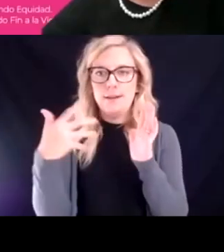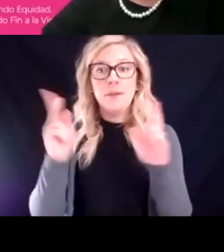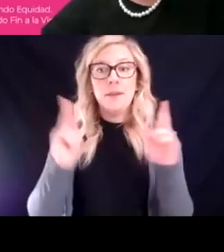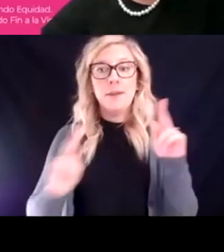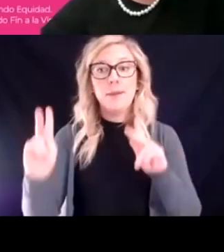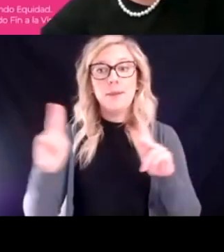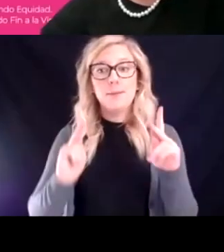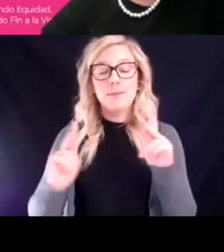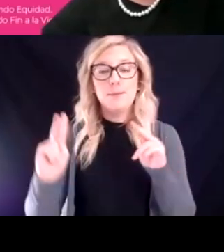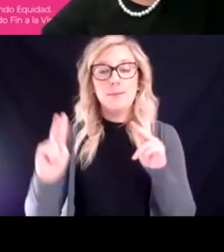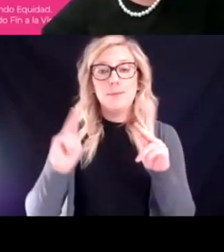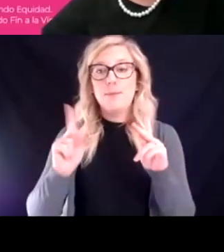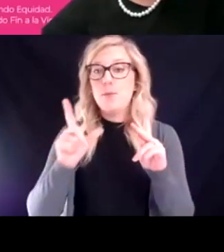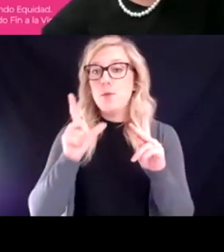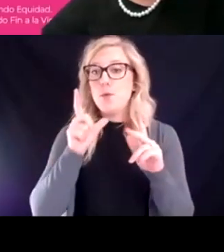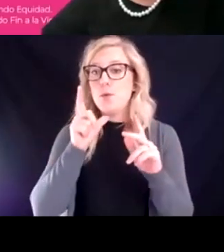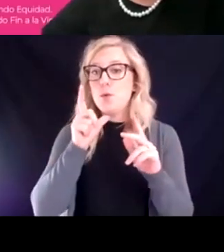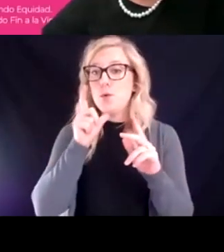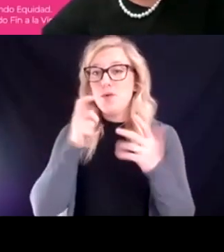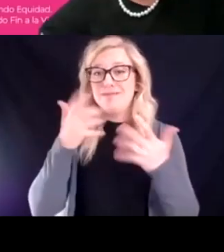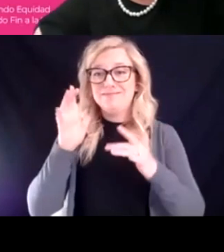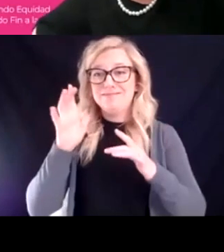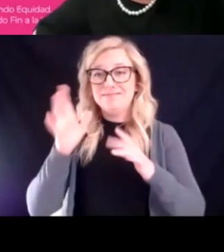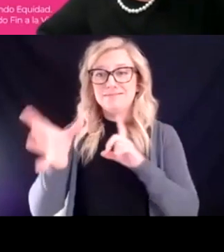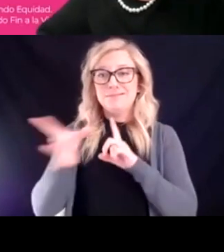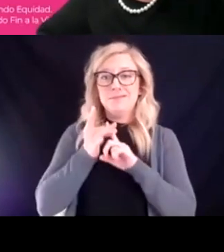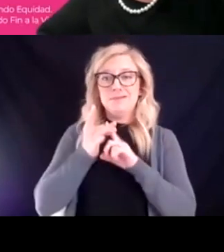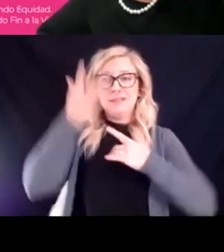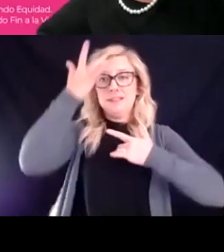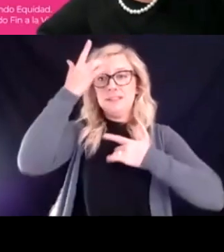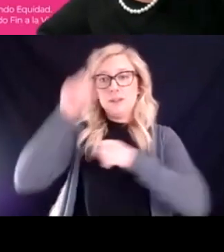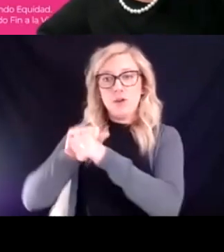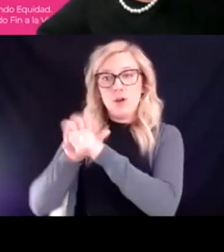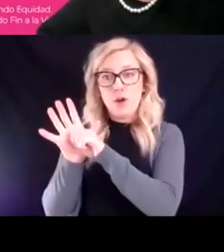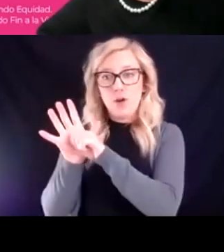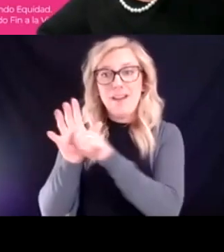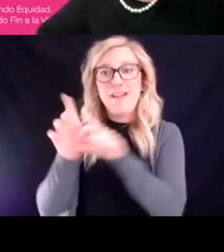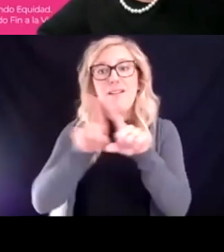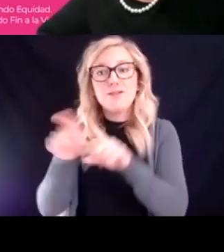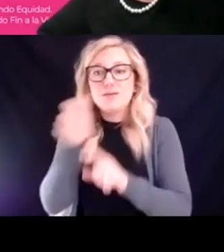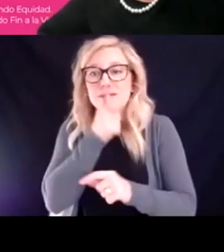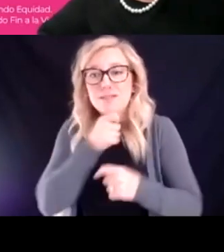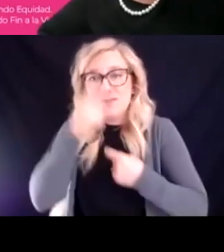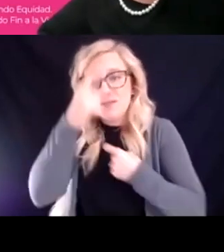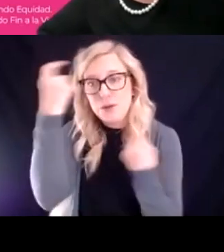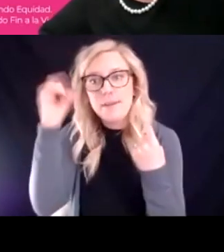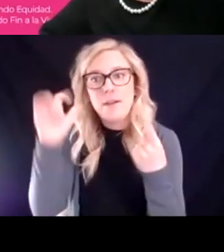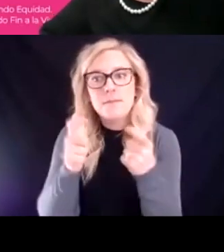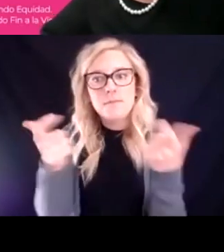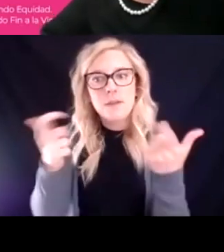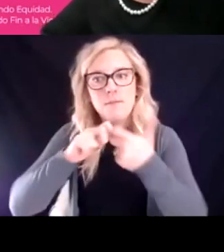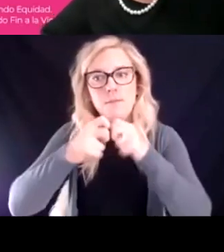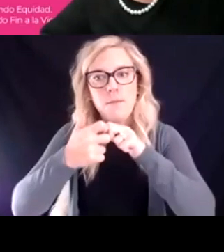were infected with COVID and who had suffered trauma, because this also presented a huge problem. So,